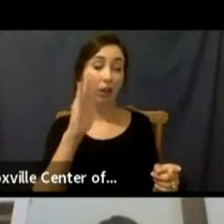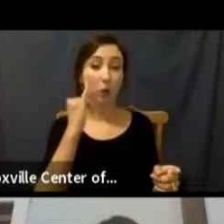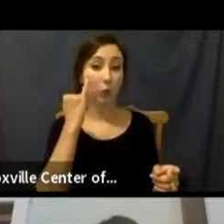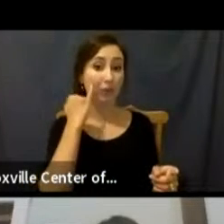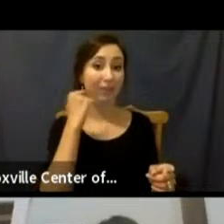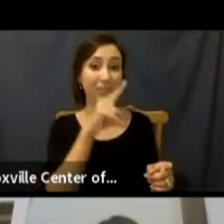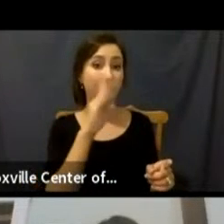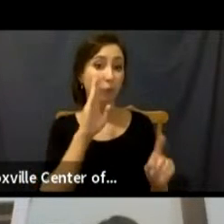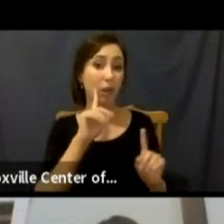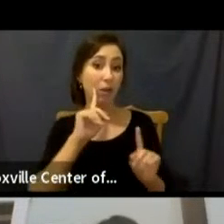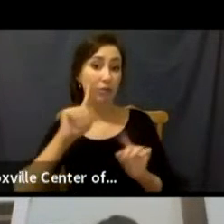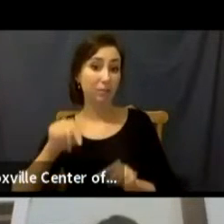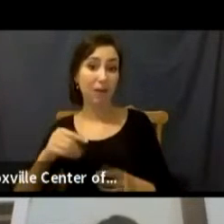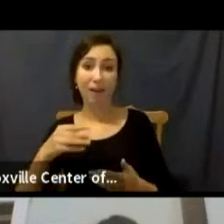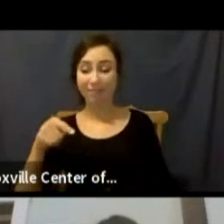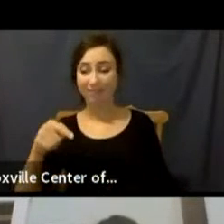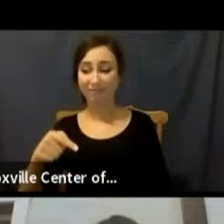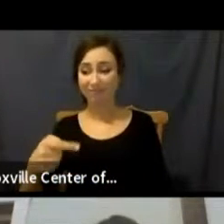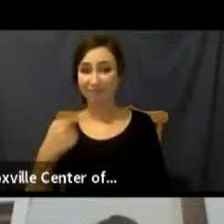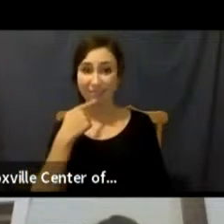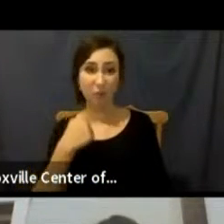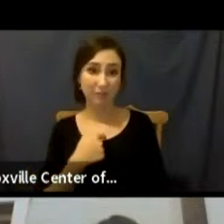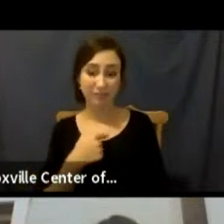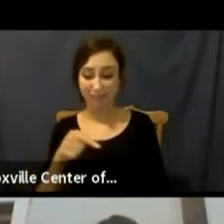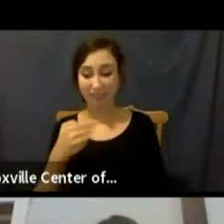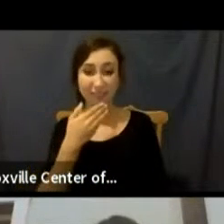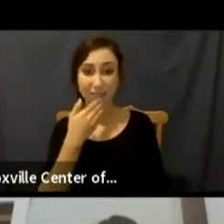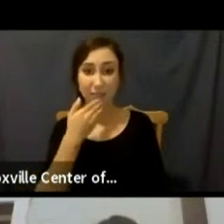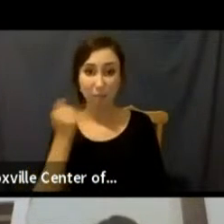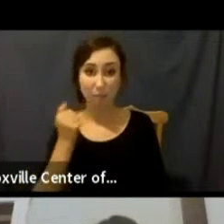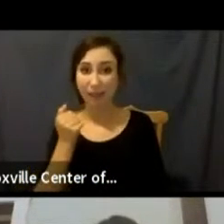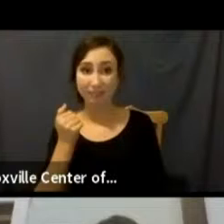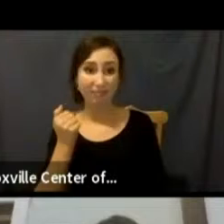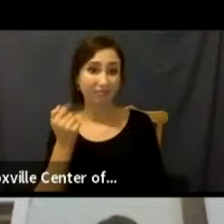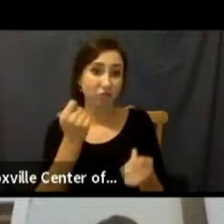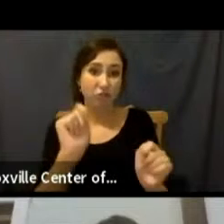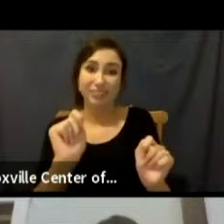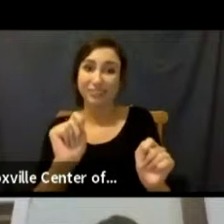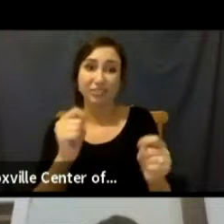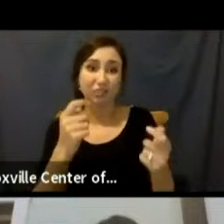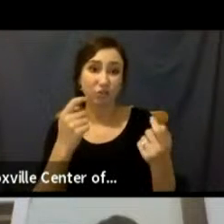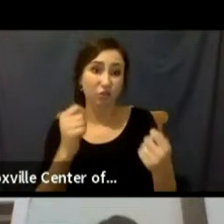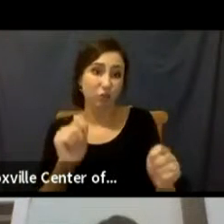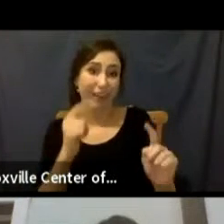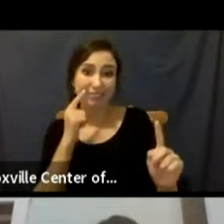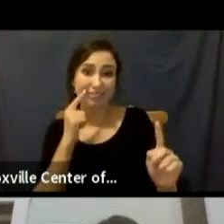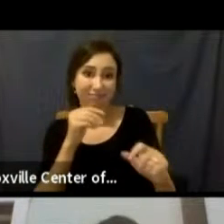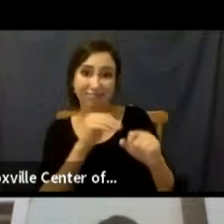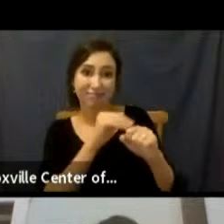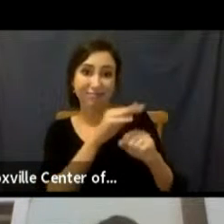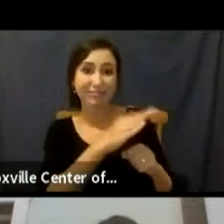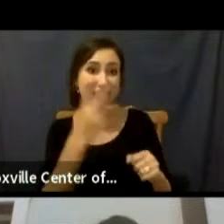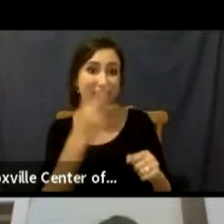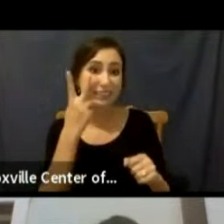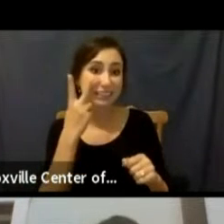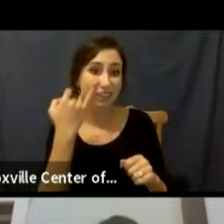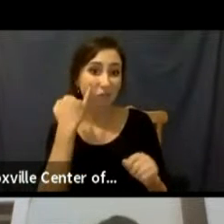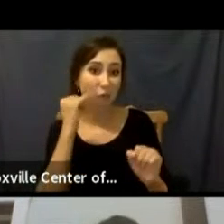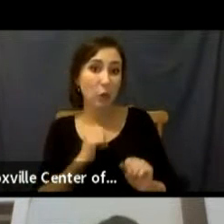chance now that we're at this point in this pandemic to maybe see if we could impact his